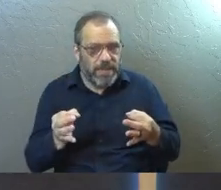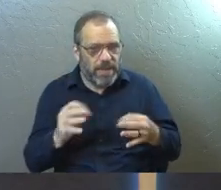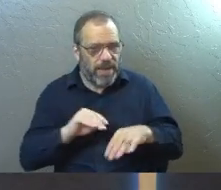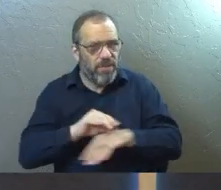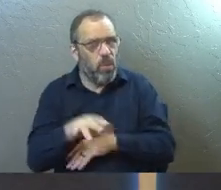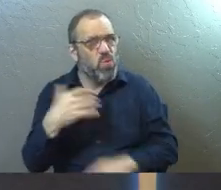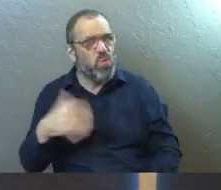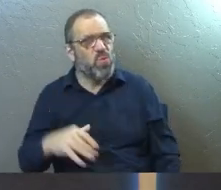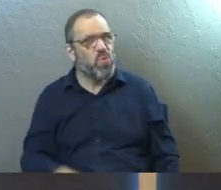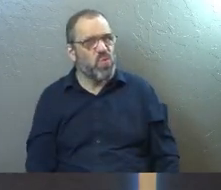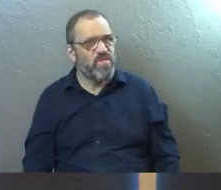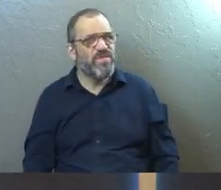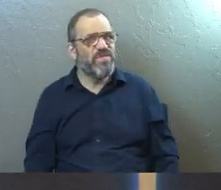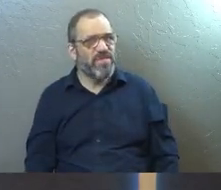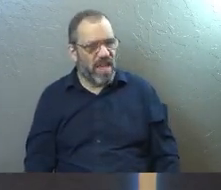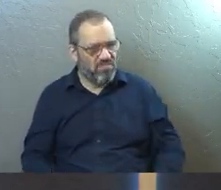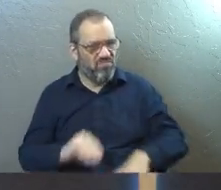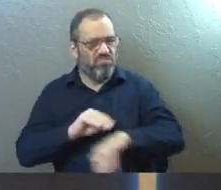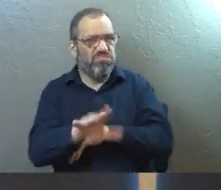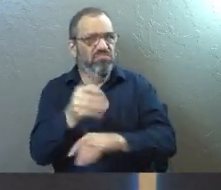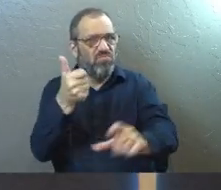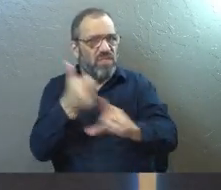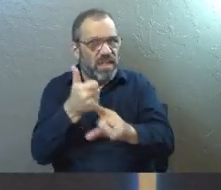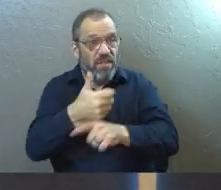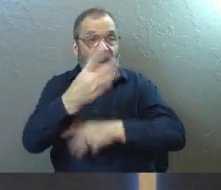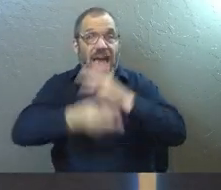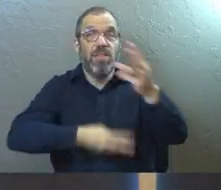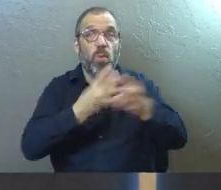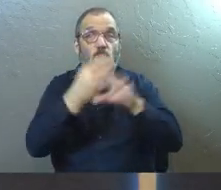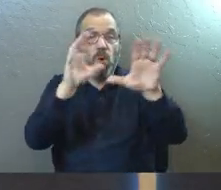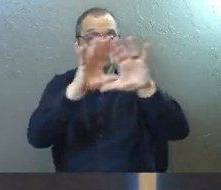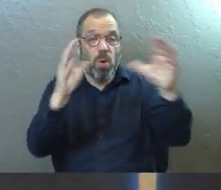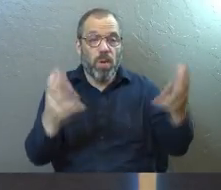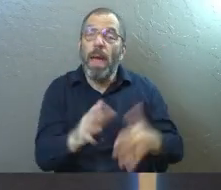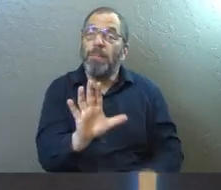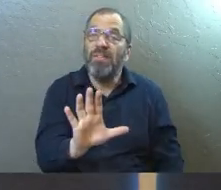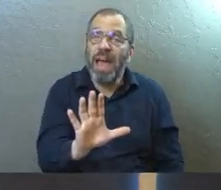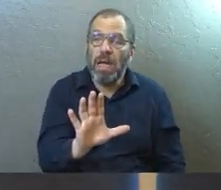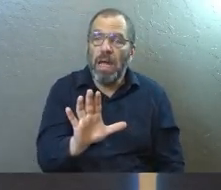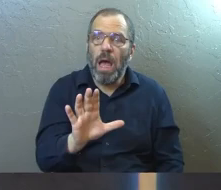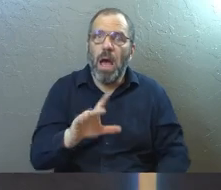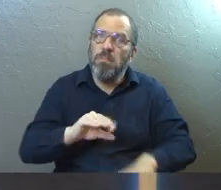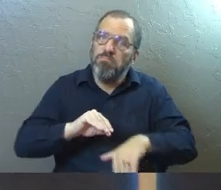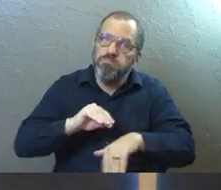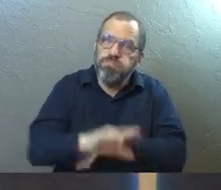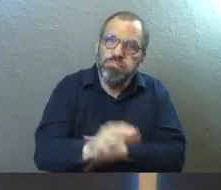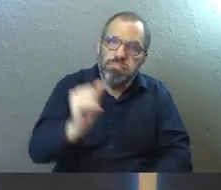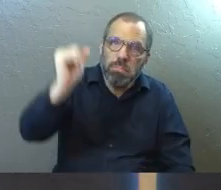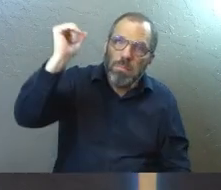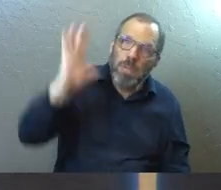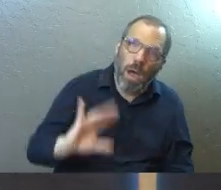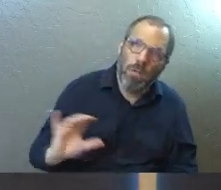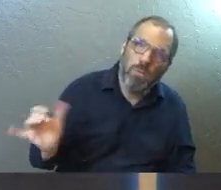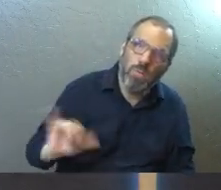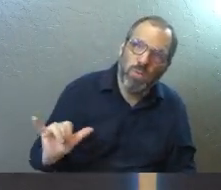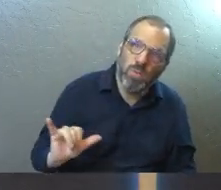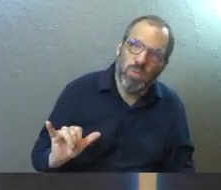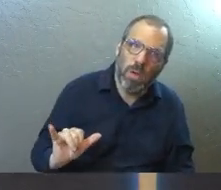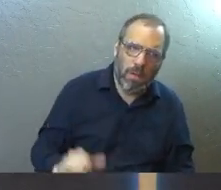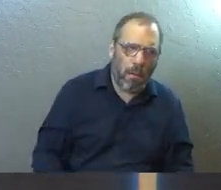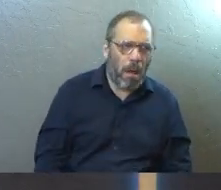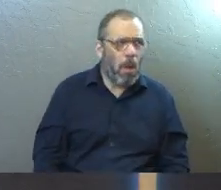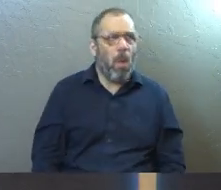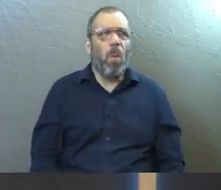power in them. They're still impactful to ourselves and the world around us. In fact, they are impactful to God. That